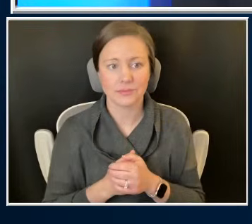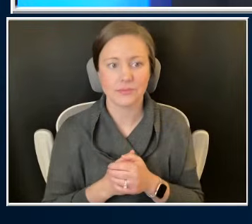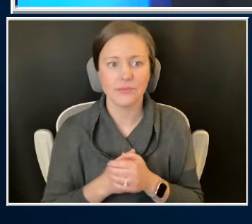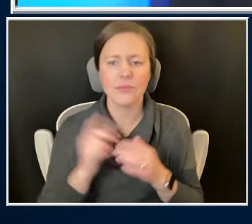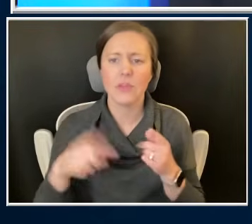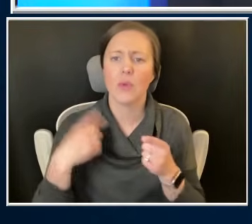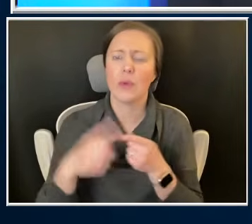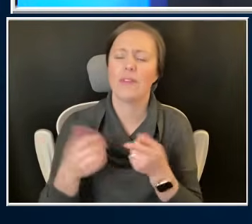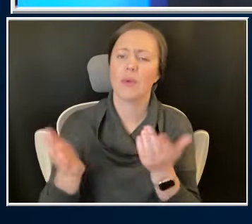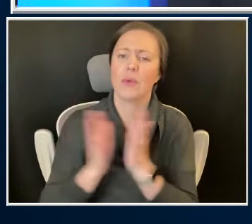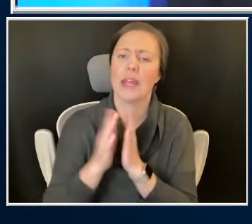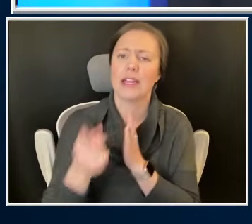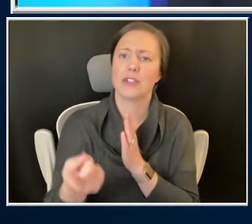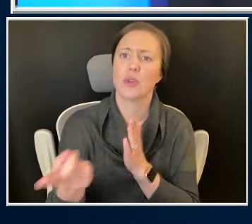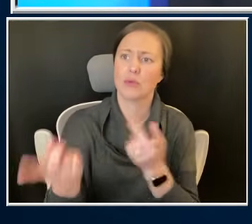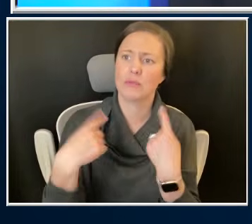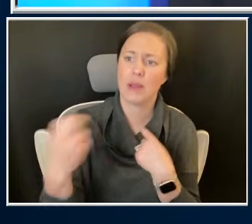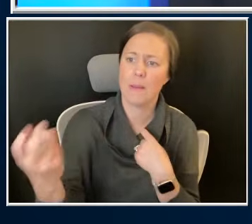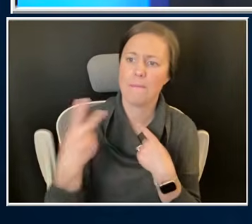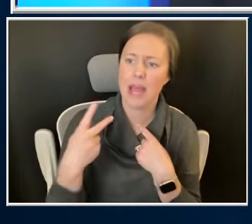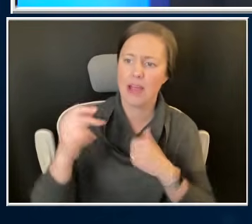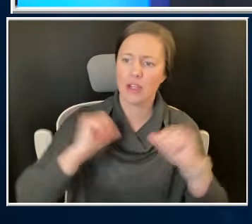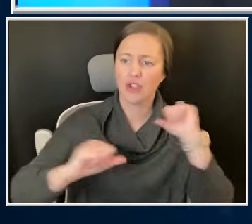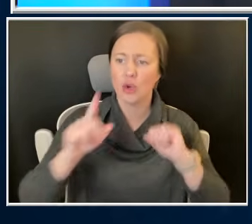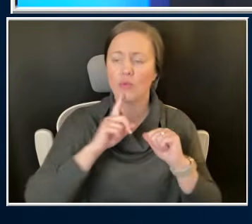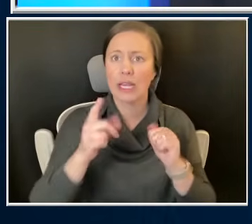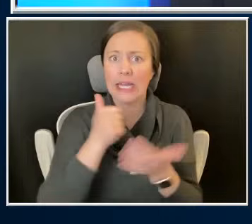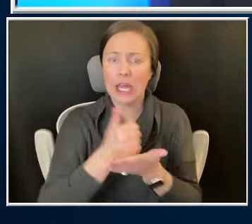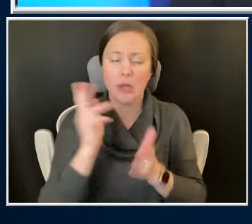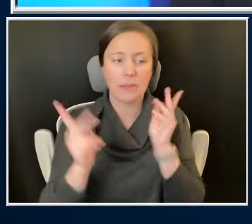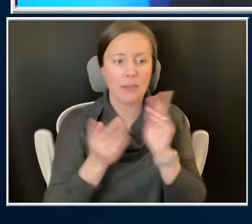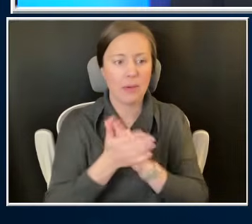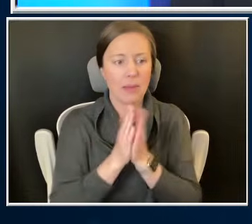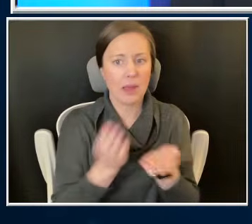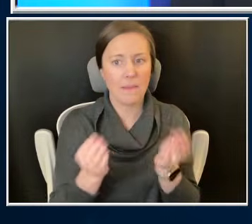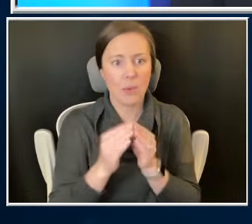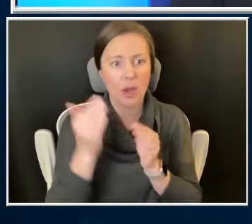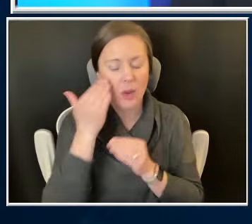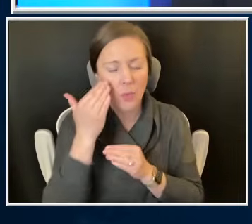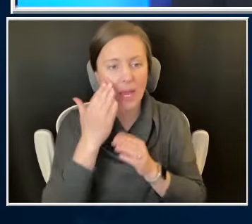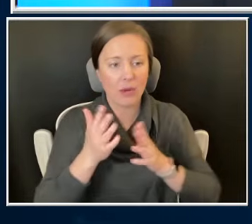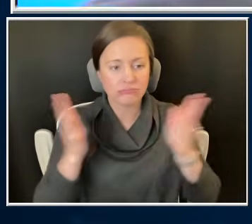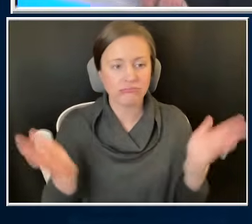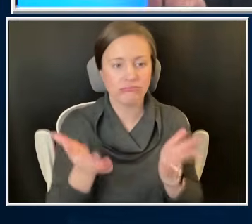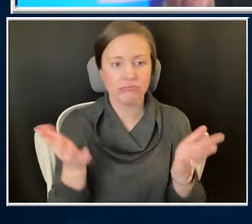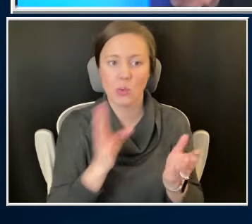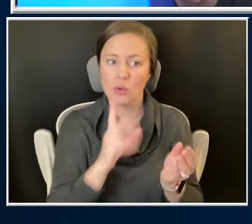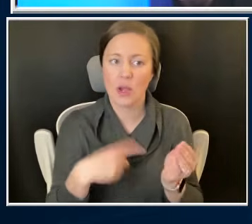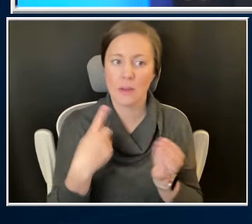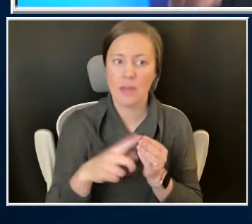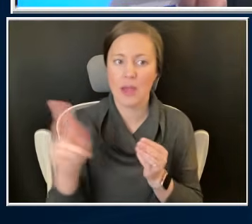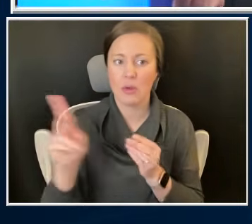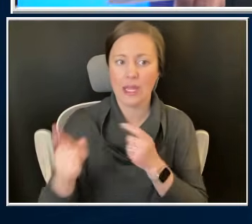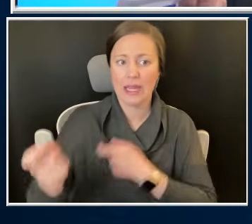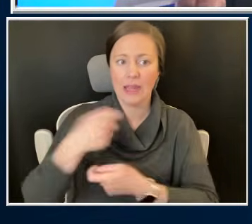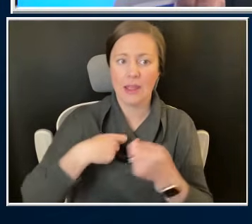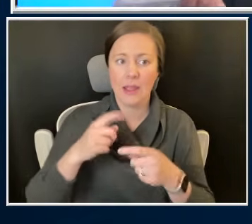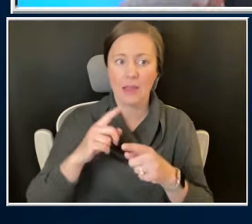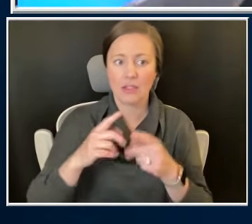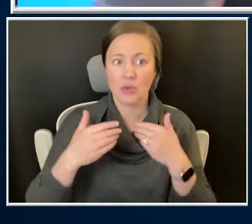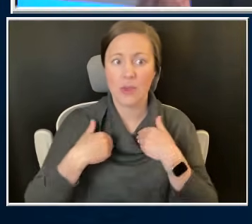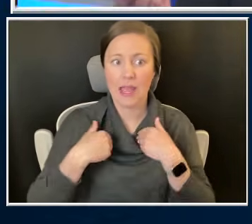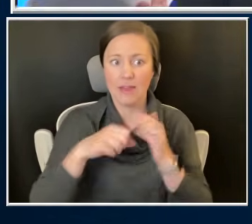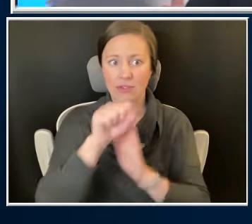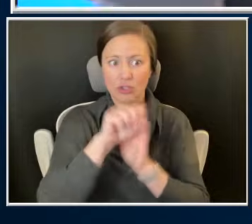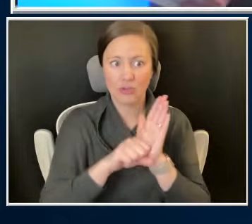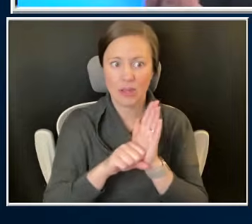the whole idea of having you come on was to raise awareness so that you could talk about your need for a kidney. And this morning, so we have these scripts and these questions that we were going to ask